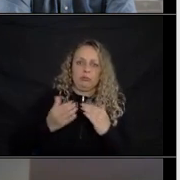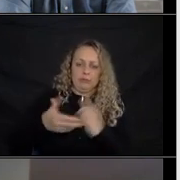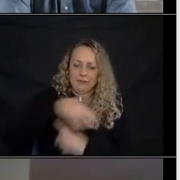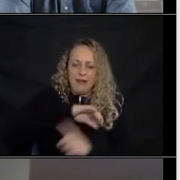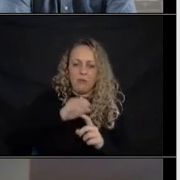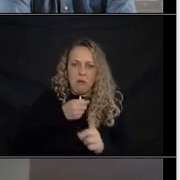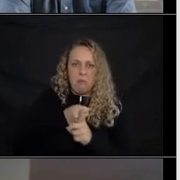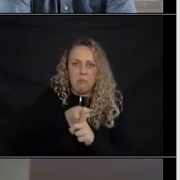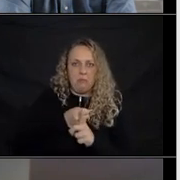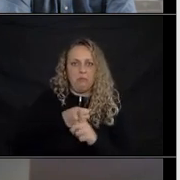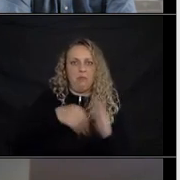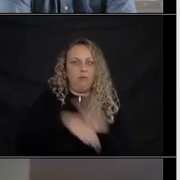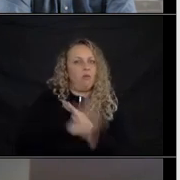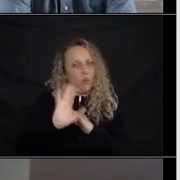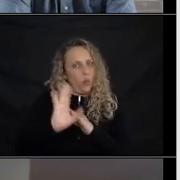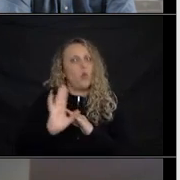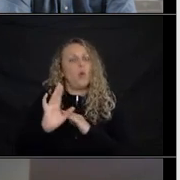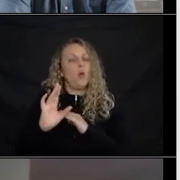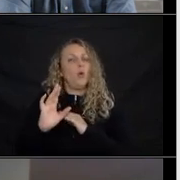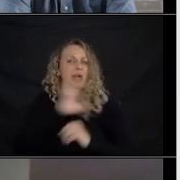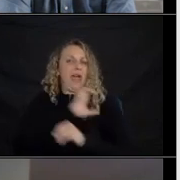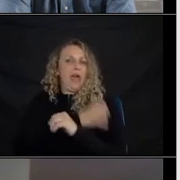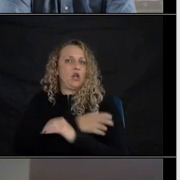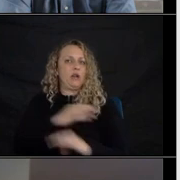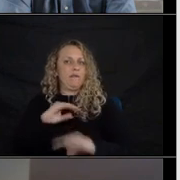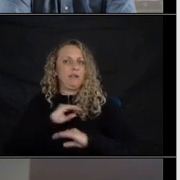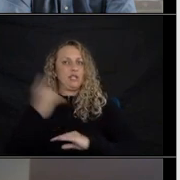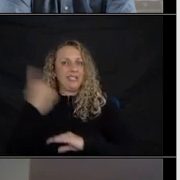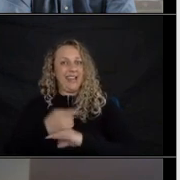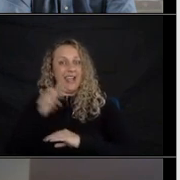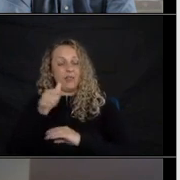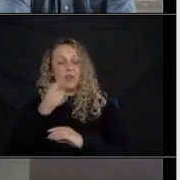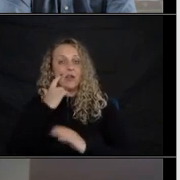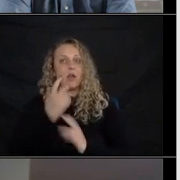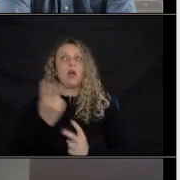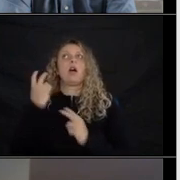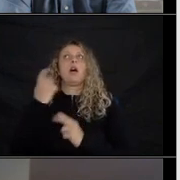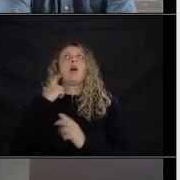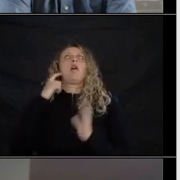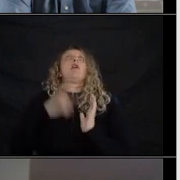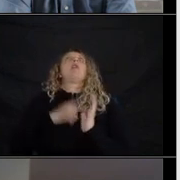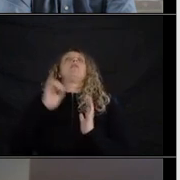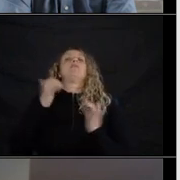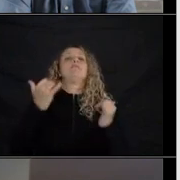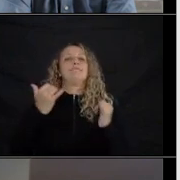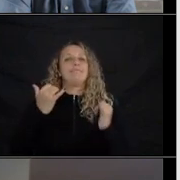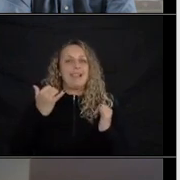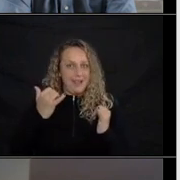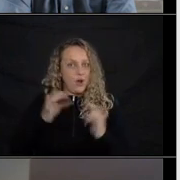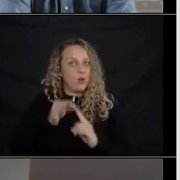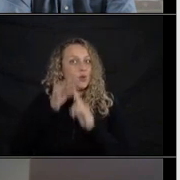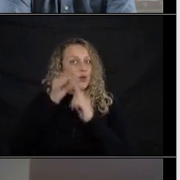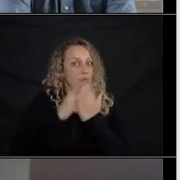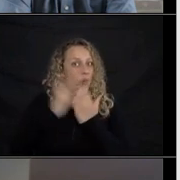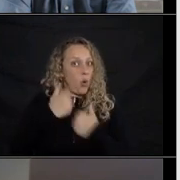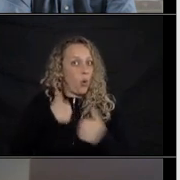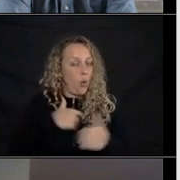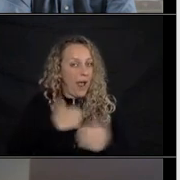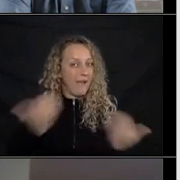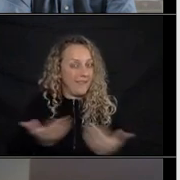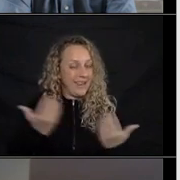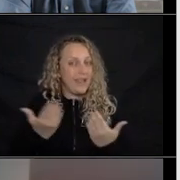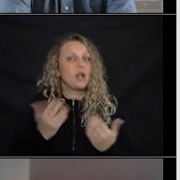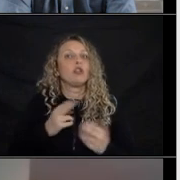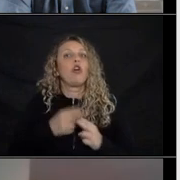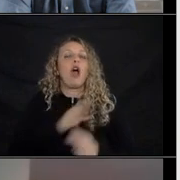impacts. Energy Efficiency Day is also an opportunity to remind our residents and small businesses of a very unique program we have in the city called